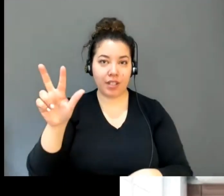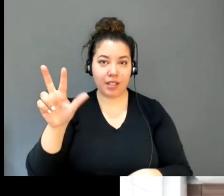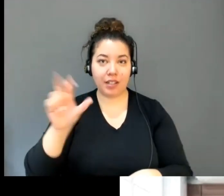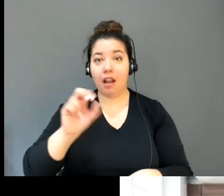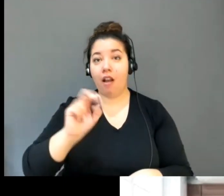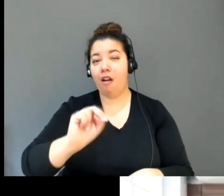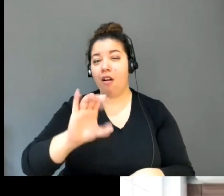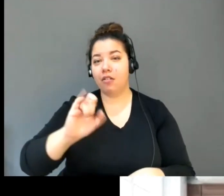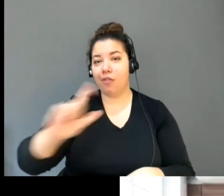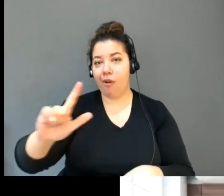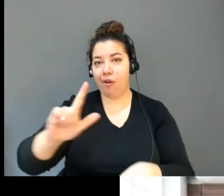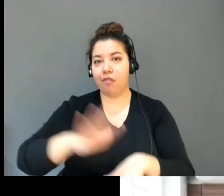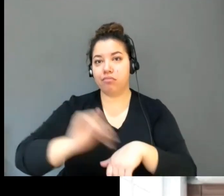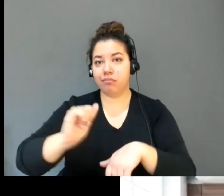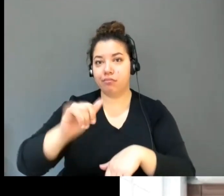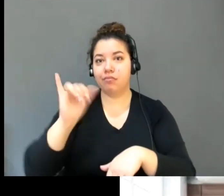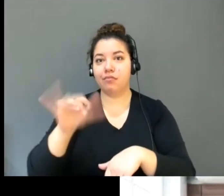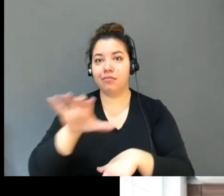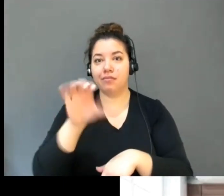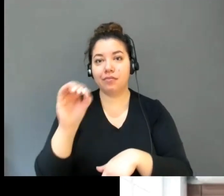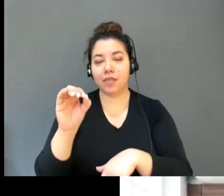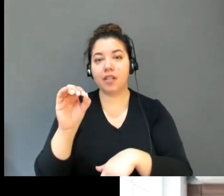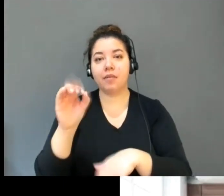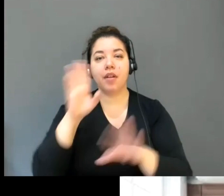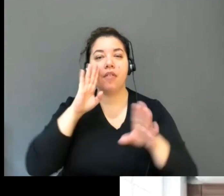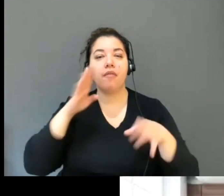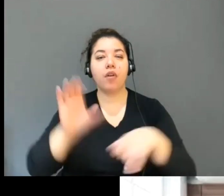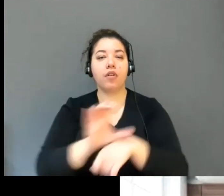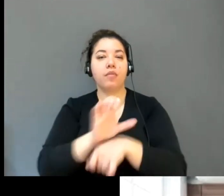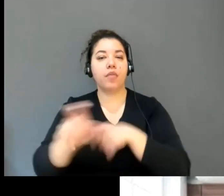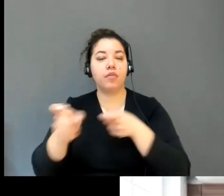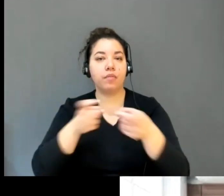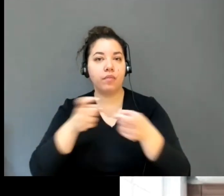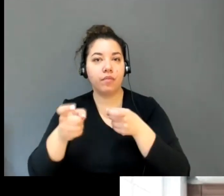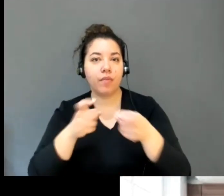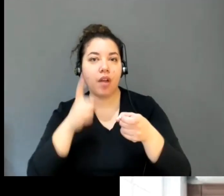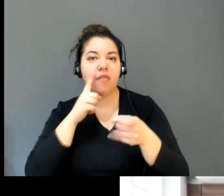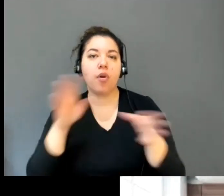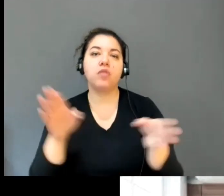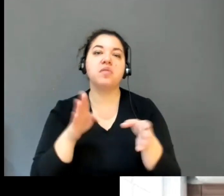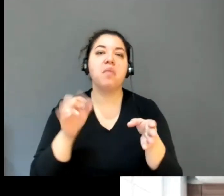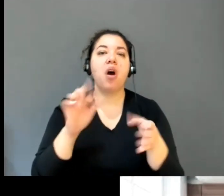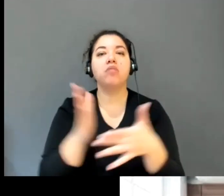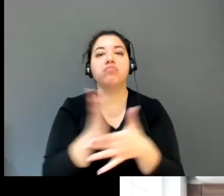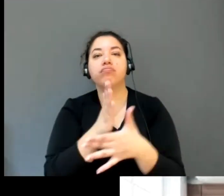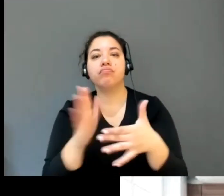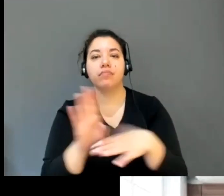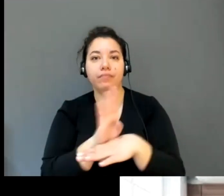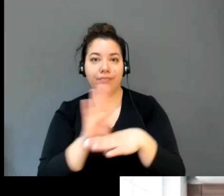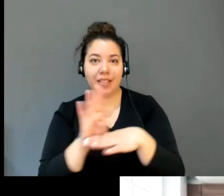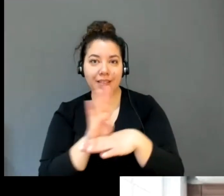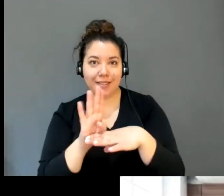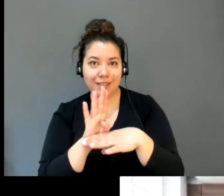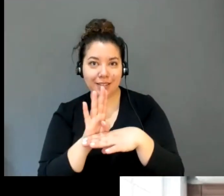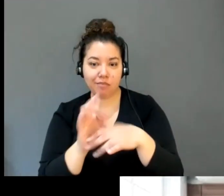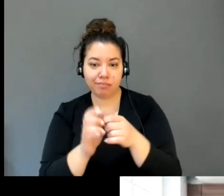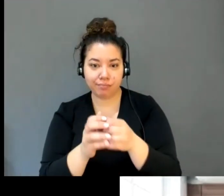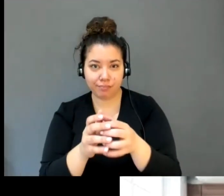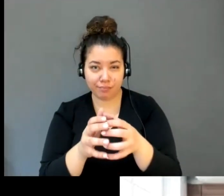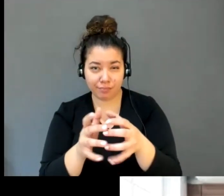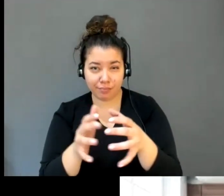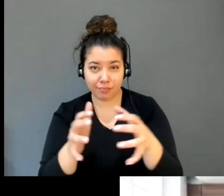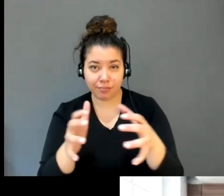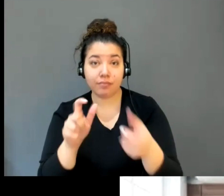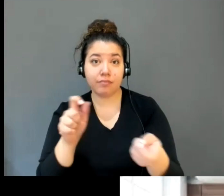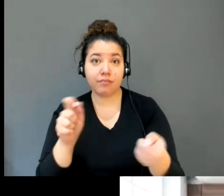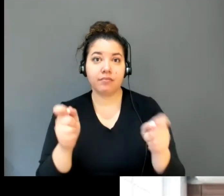a focus in the computer management area for small to mid-sized businesses, and quickly evolved